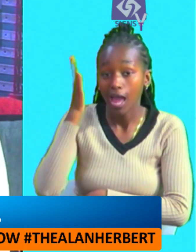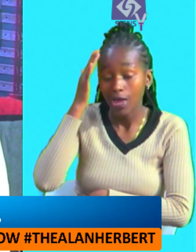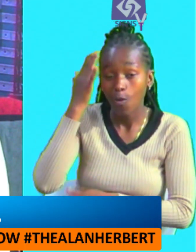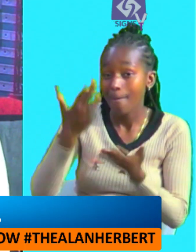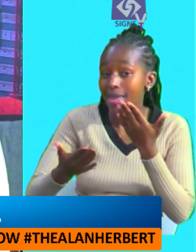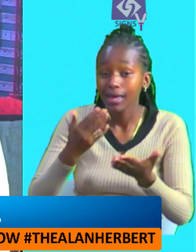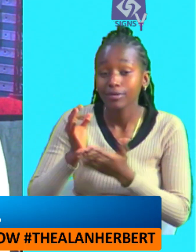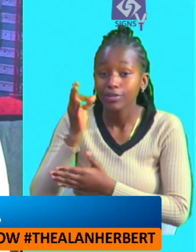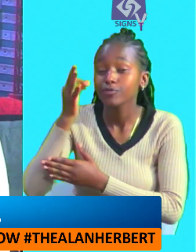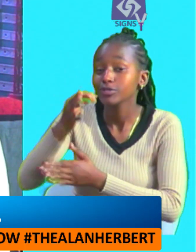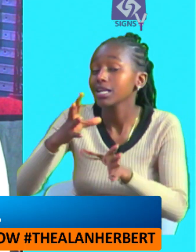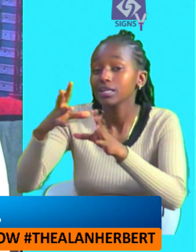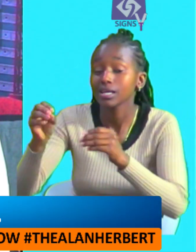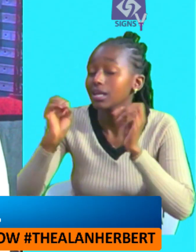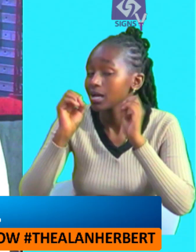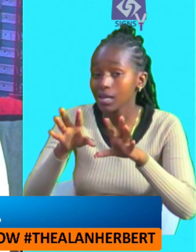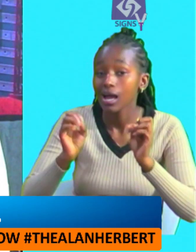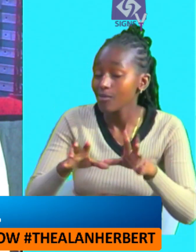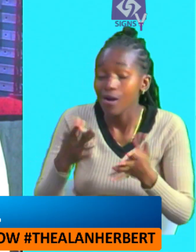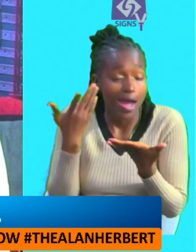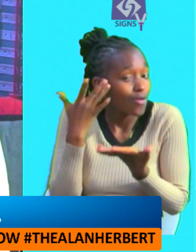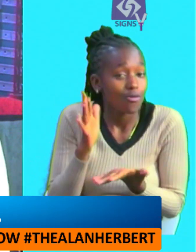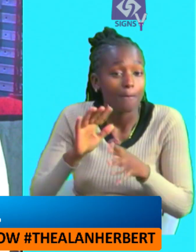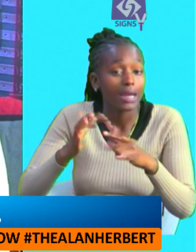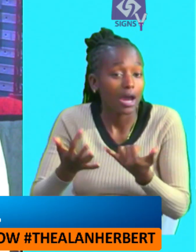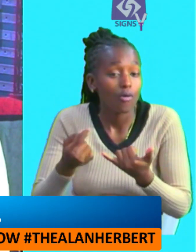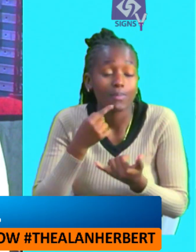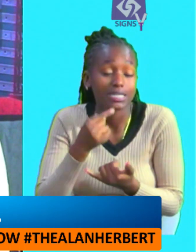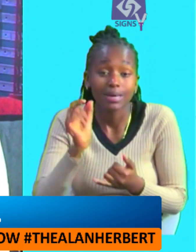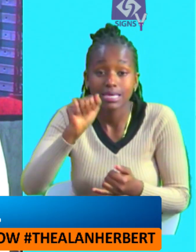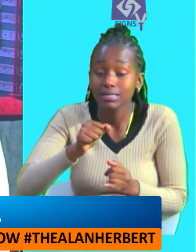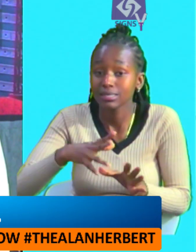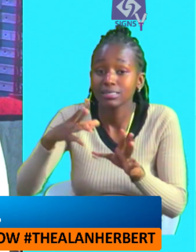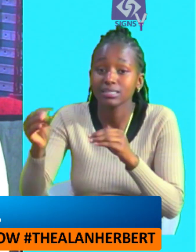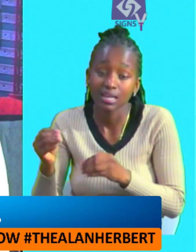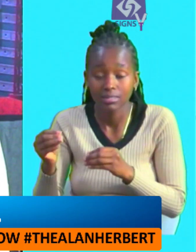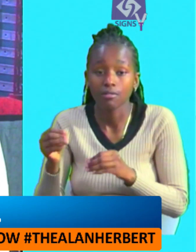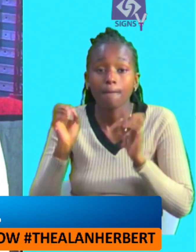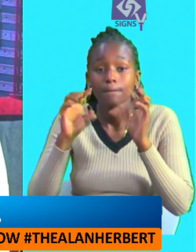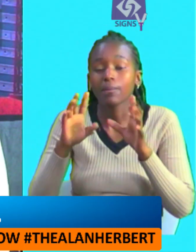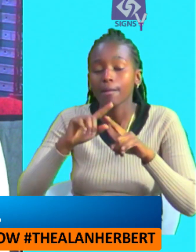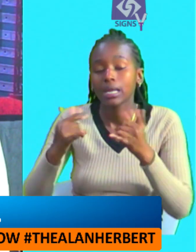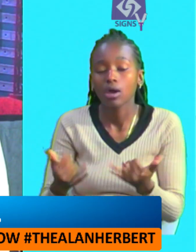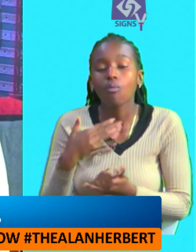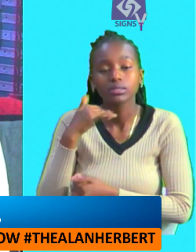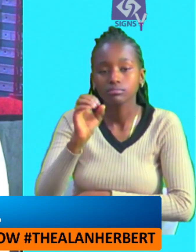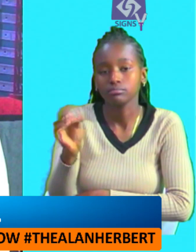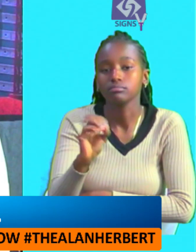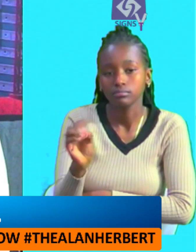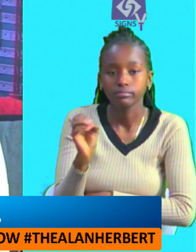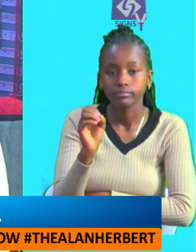shelling that you give yourself, either way, these milestones that you're supposed to achieve in life, they are going to catch up with you. But